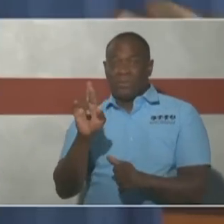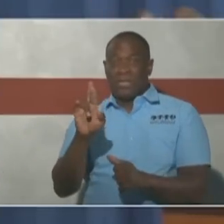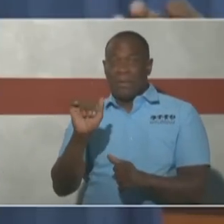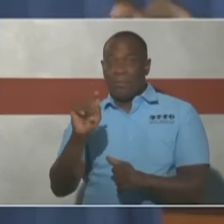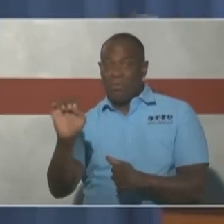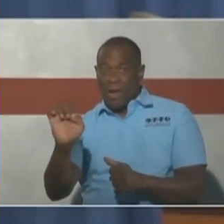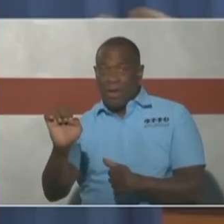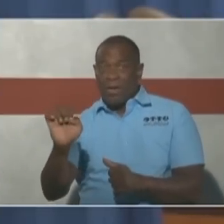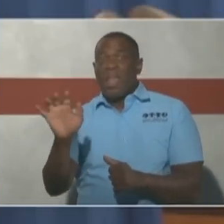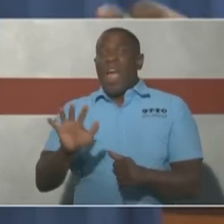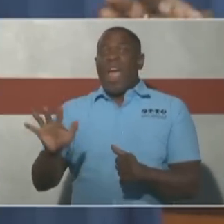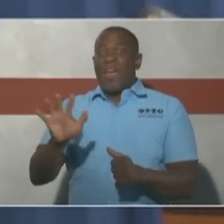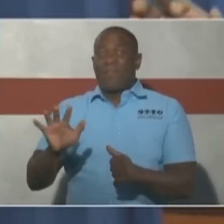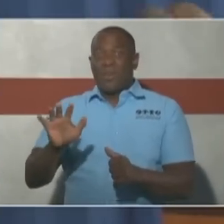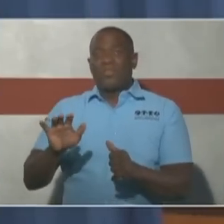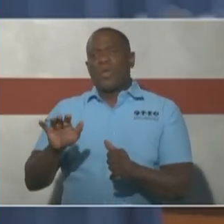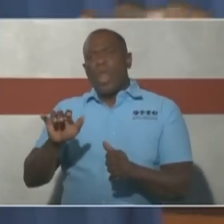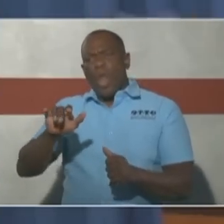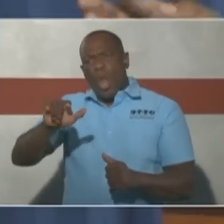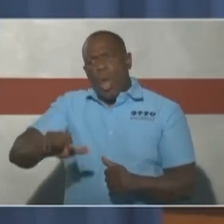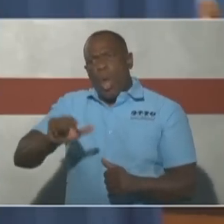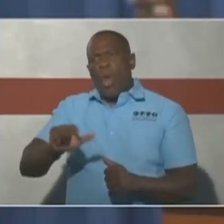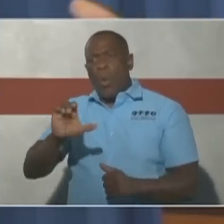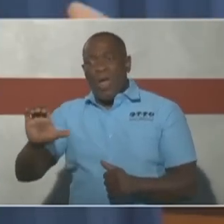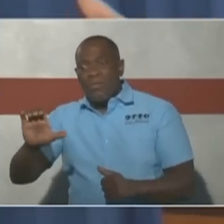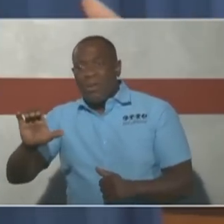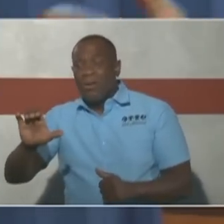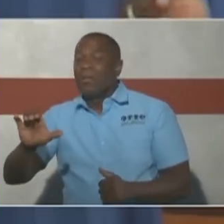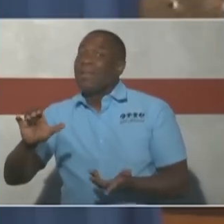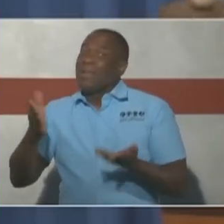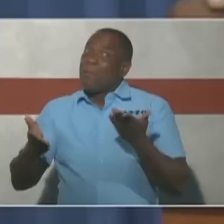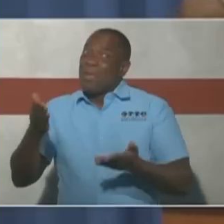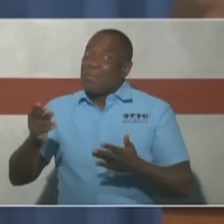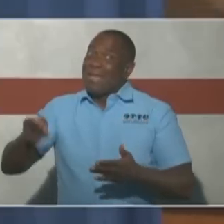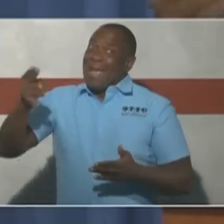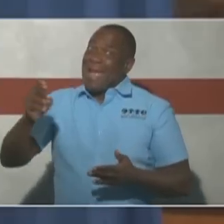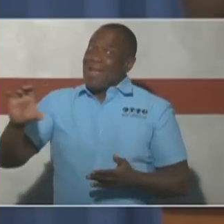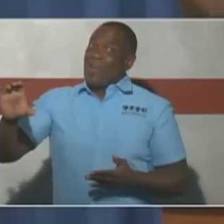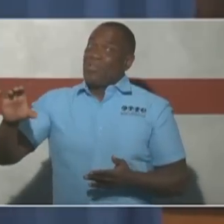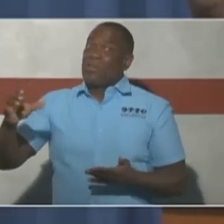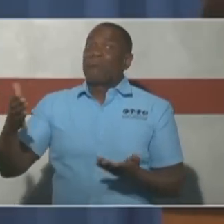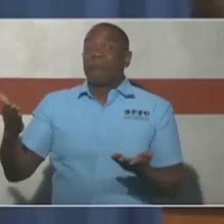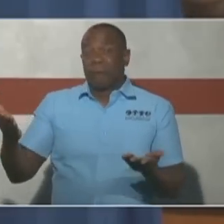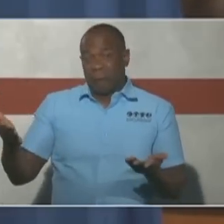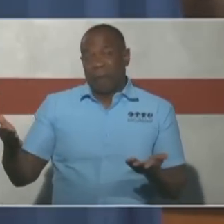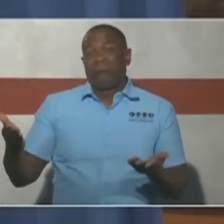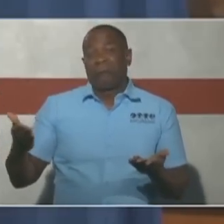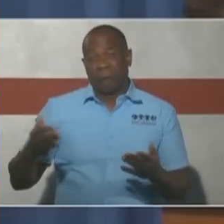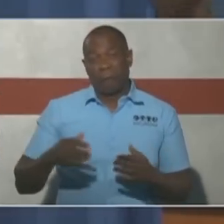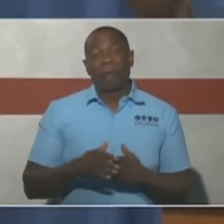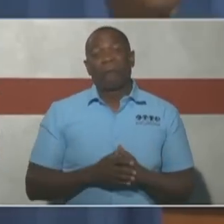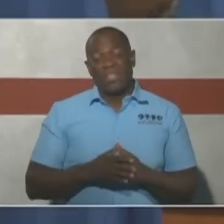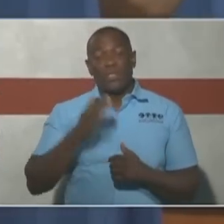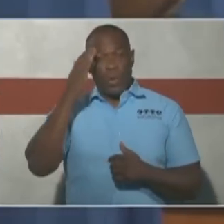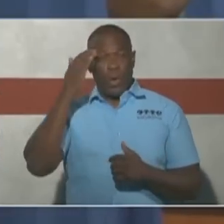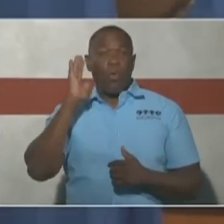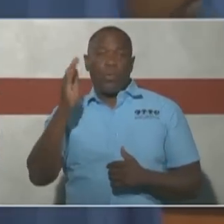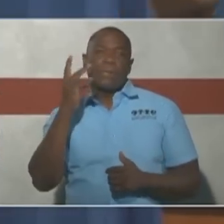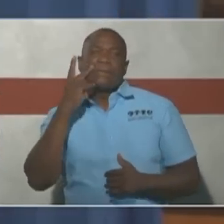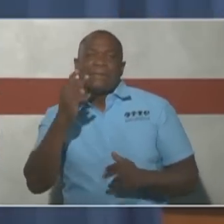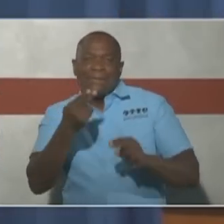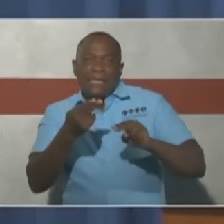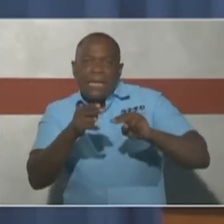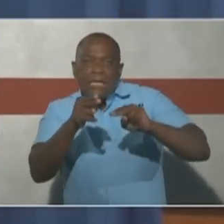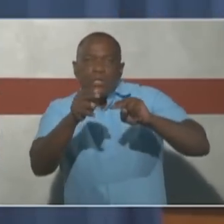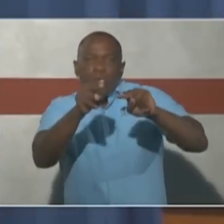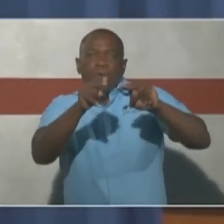did see when we looked at the projections moving forward is an increase, a fairly rapid increase in the expected sort of average number of cases per